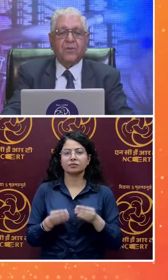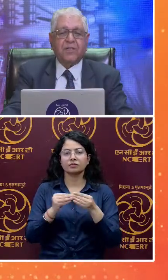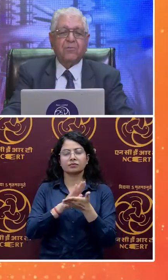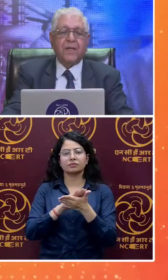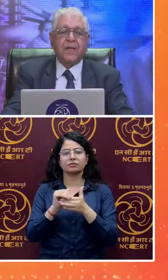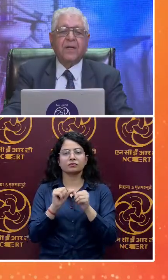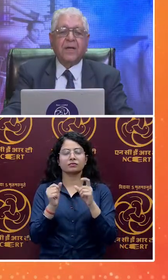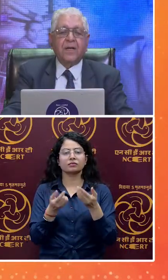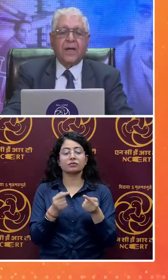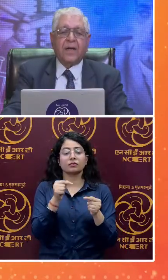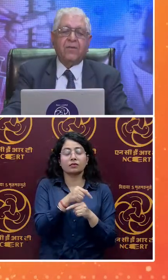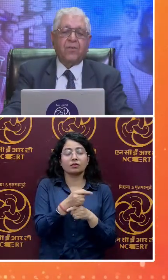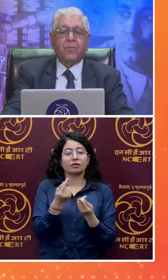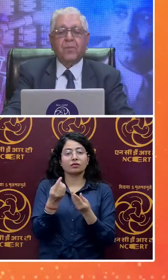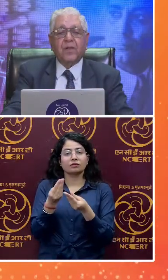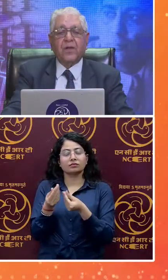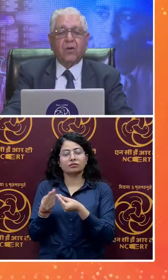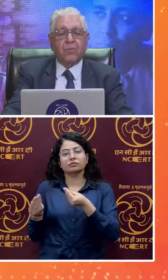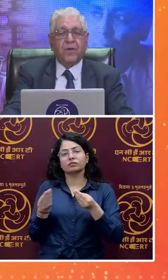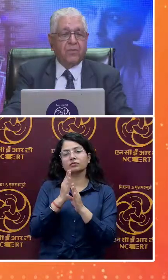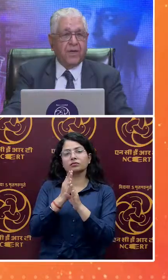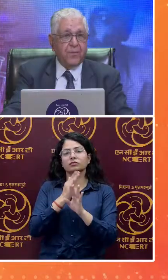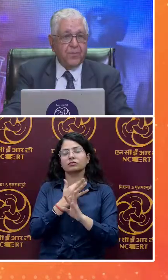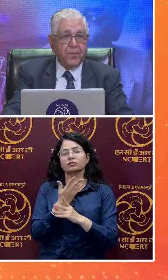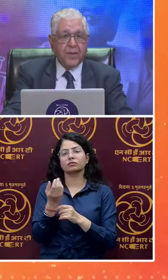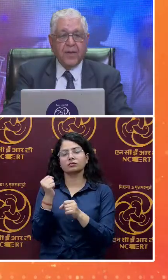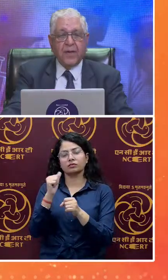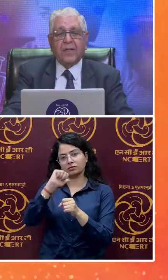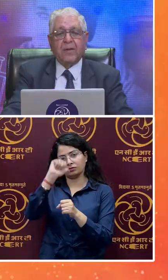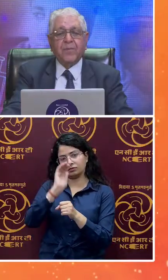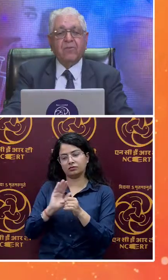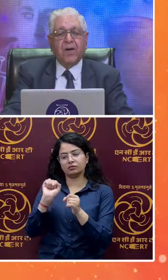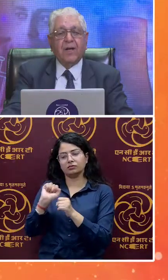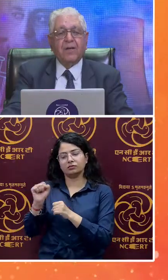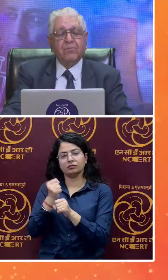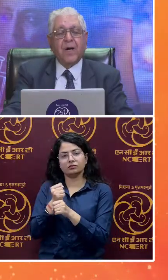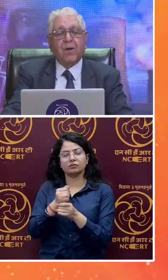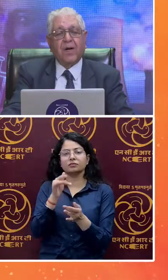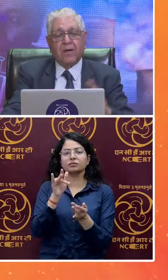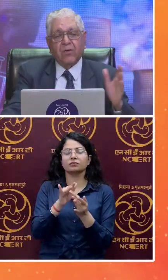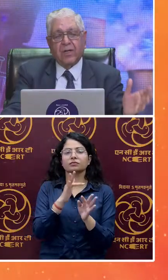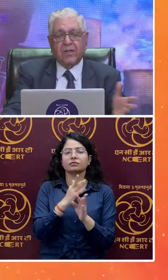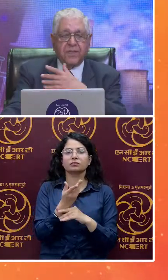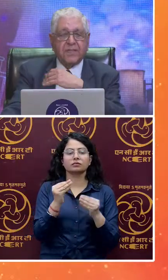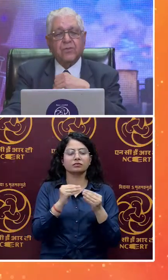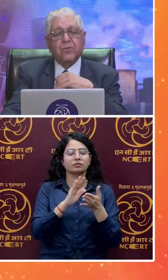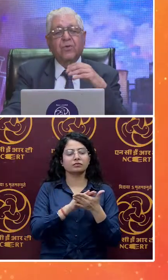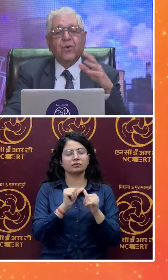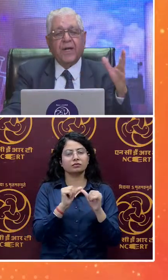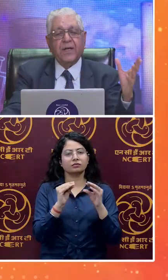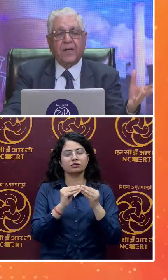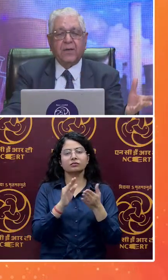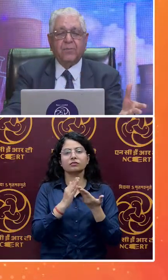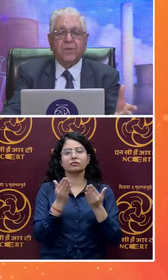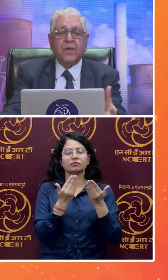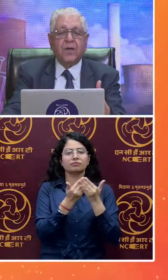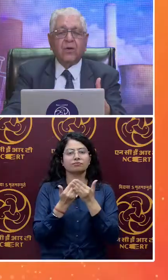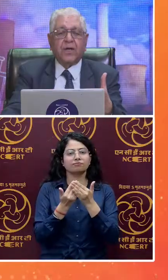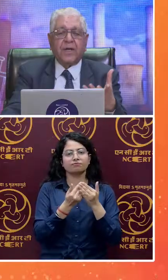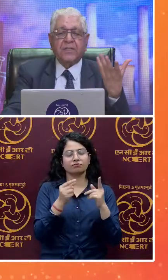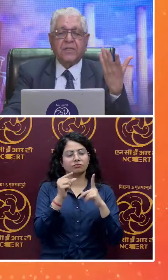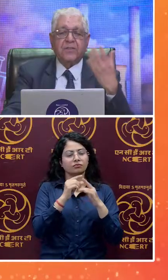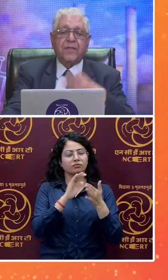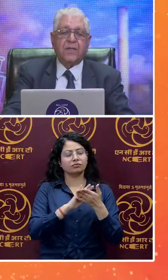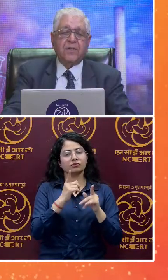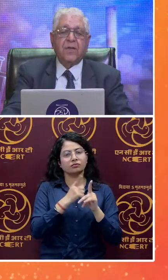start to receive money directly from the Government of India. In the meanwhile, Bhabha had got the physics school going. He had